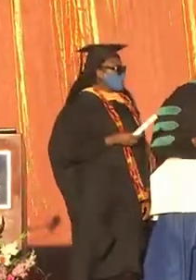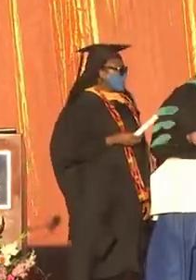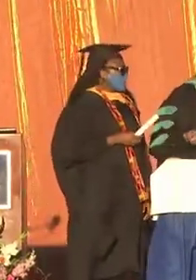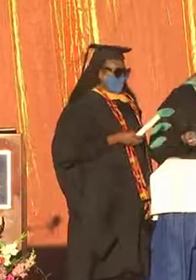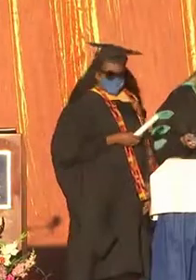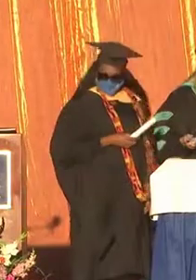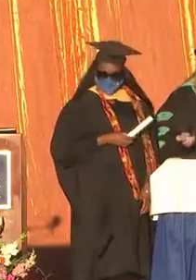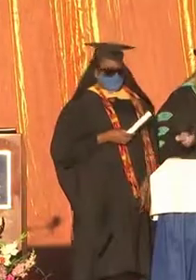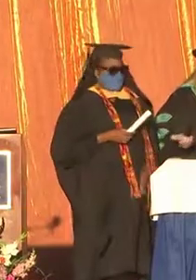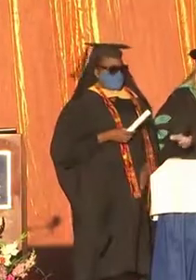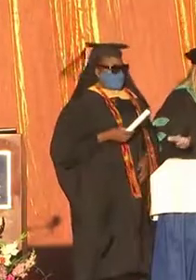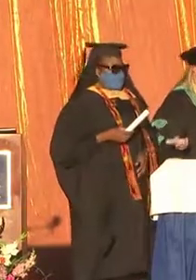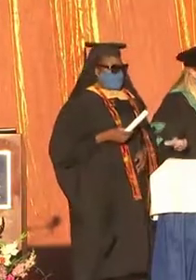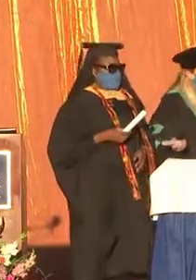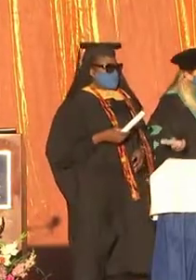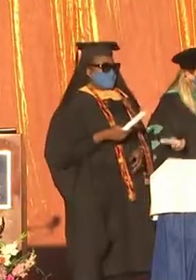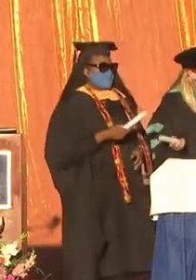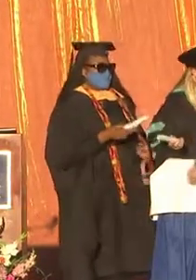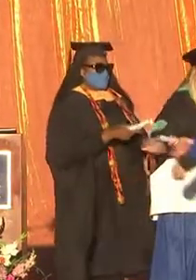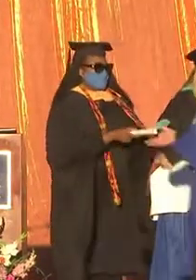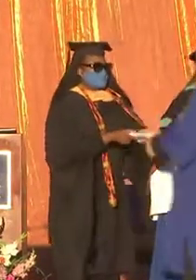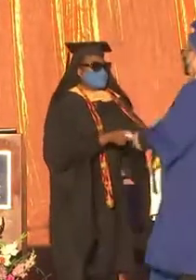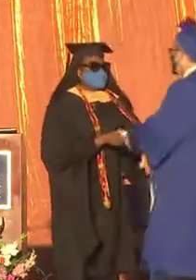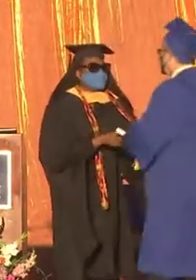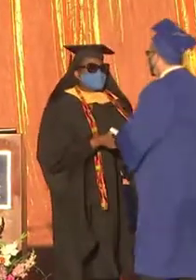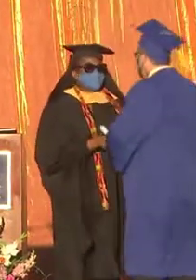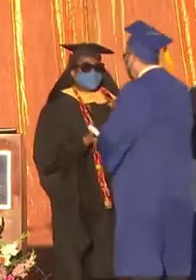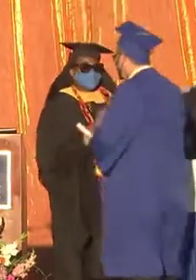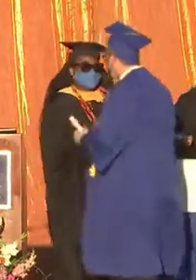Robert Taylor with high honors.